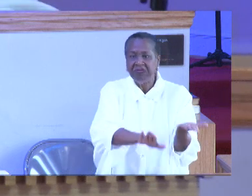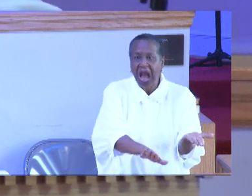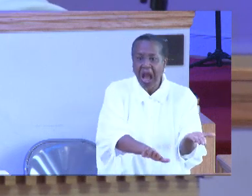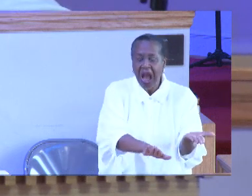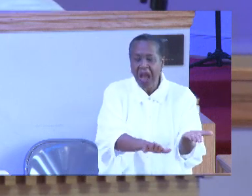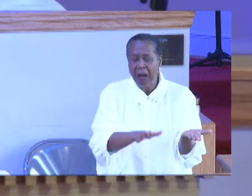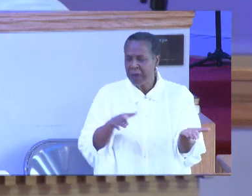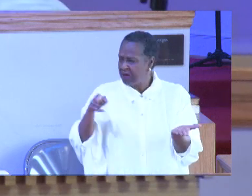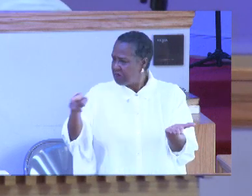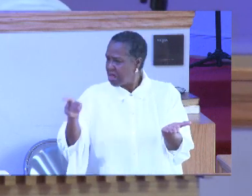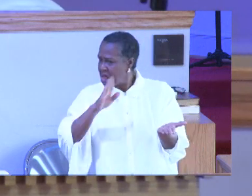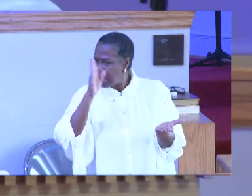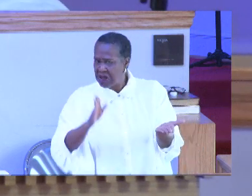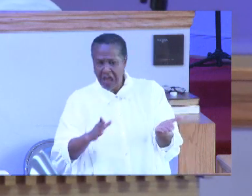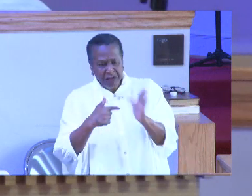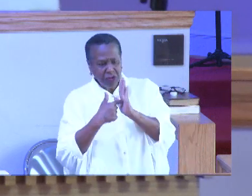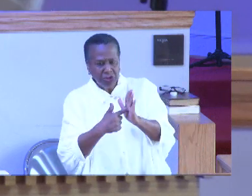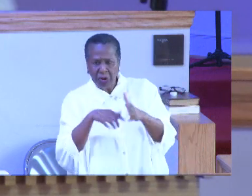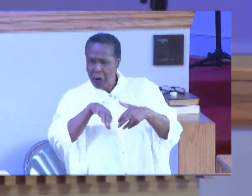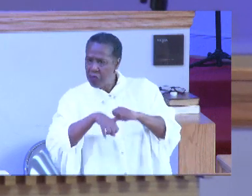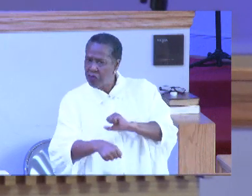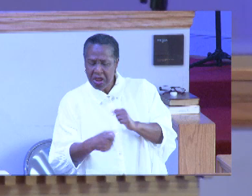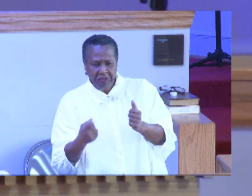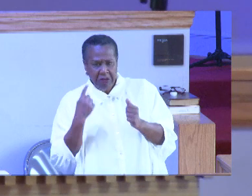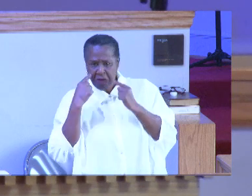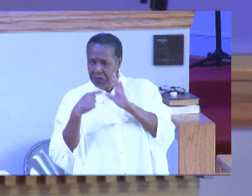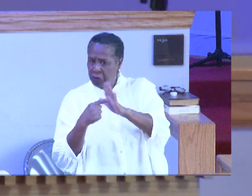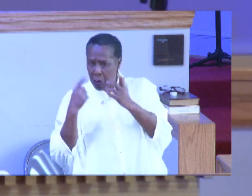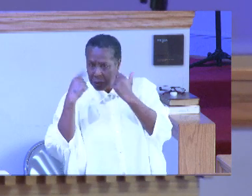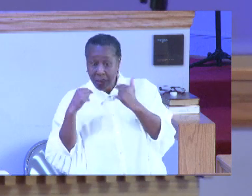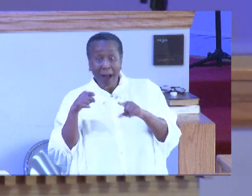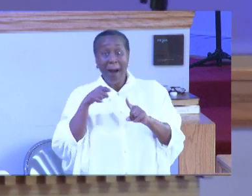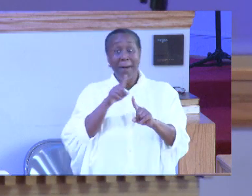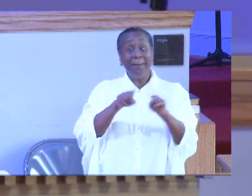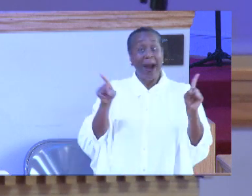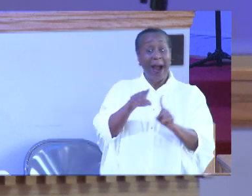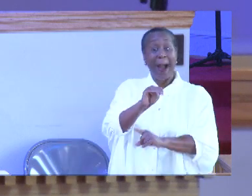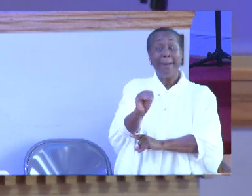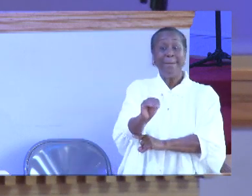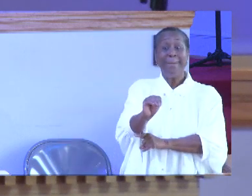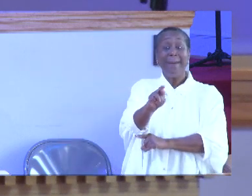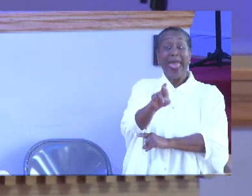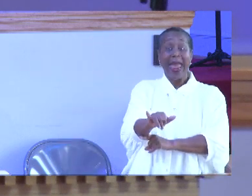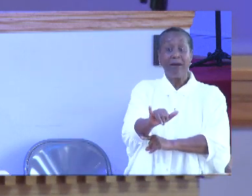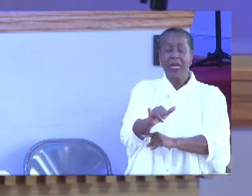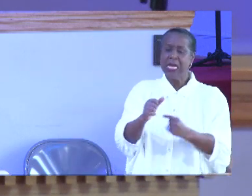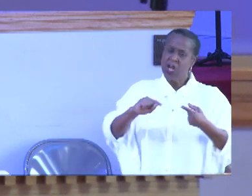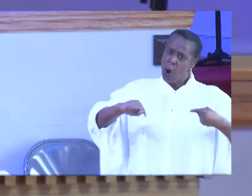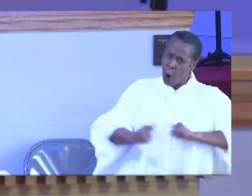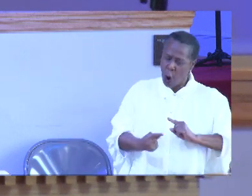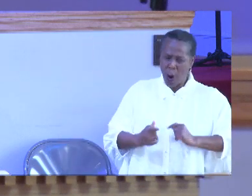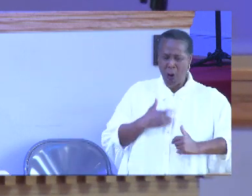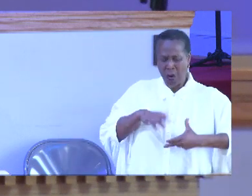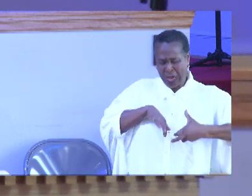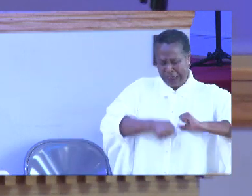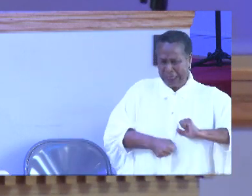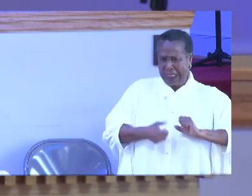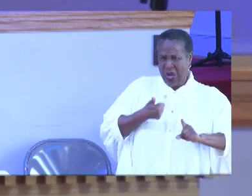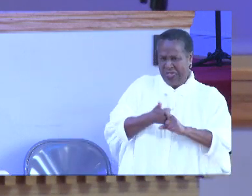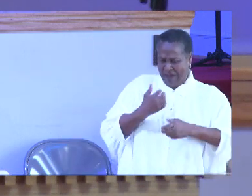palpable forms of grief. Mary is hurting here, and Mary is simply a